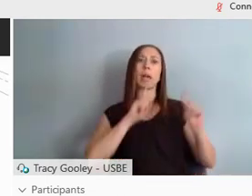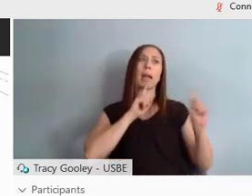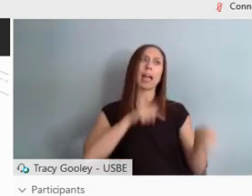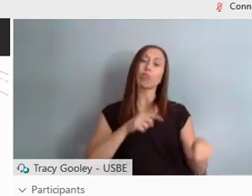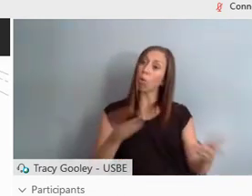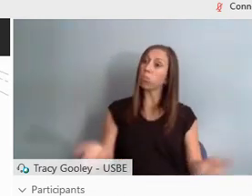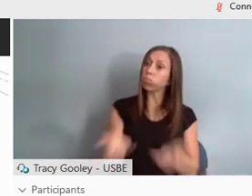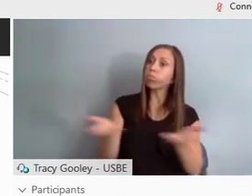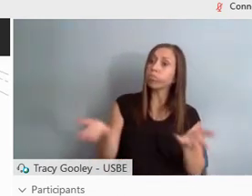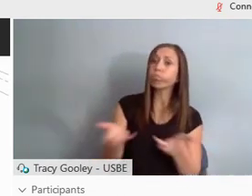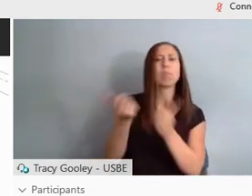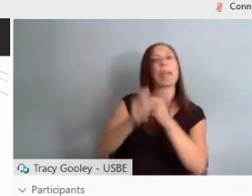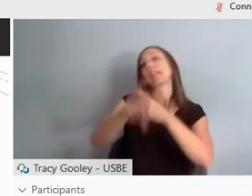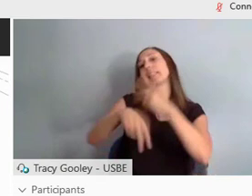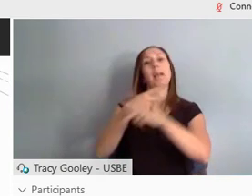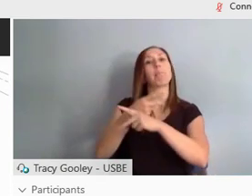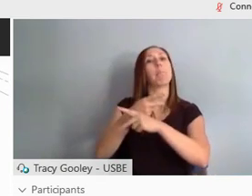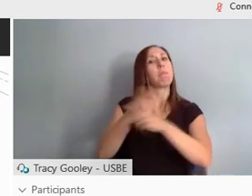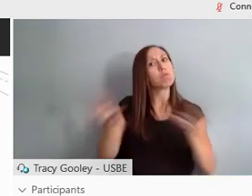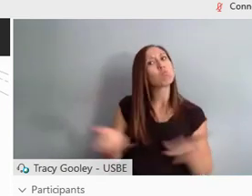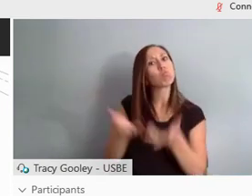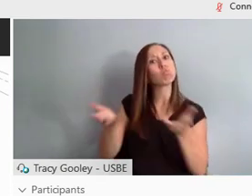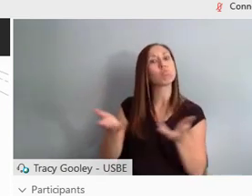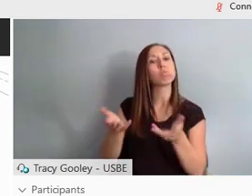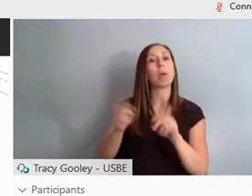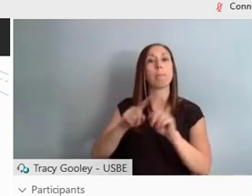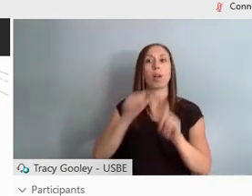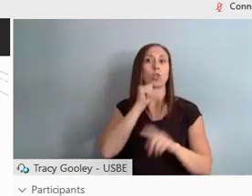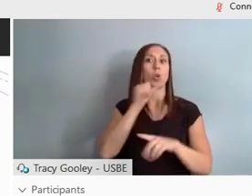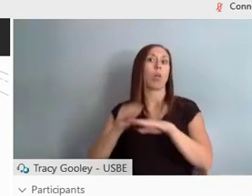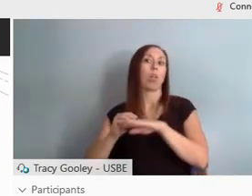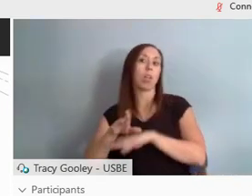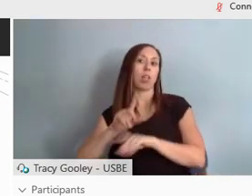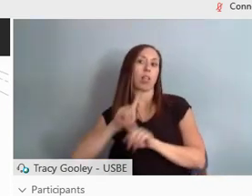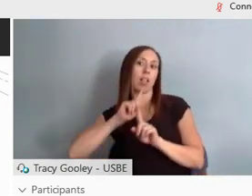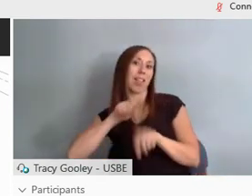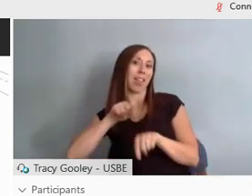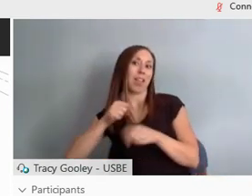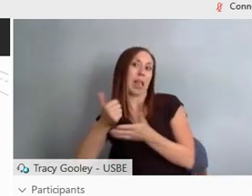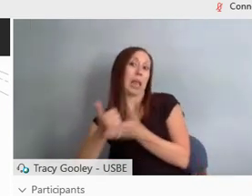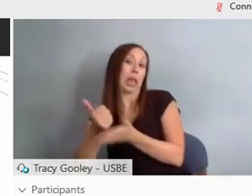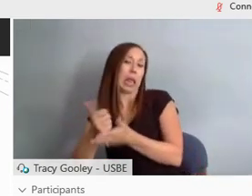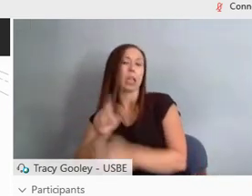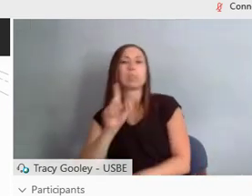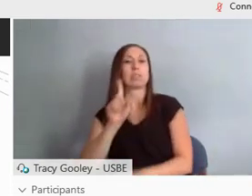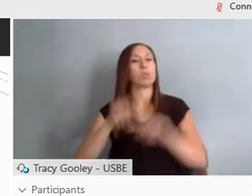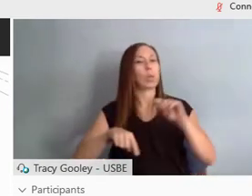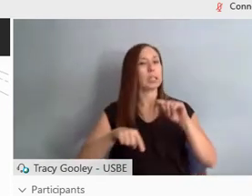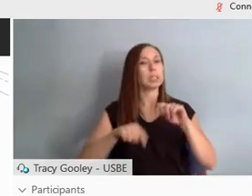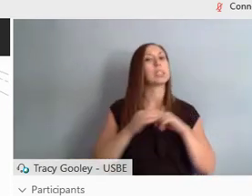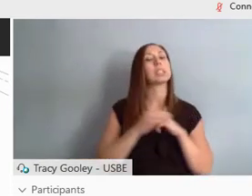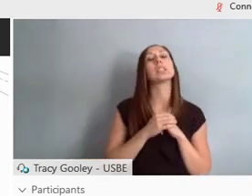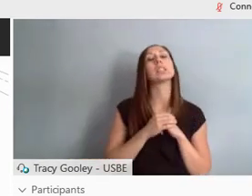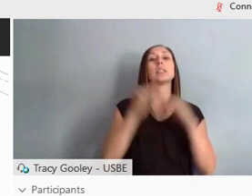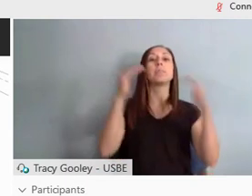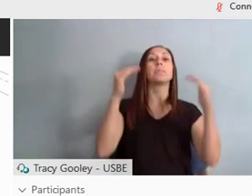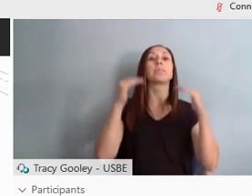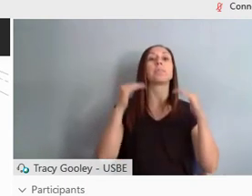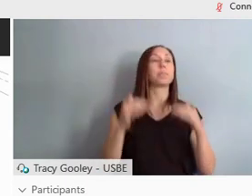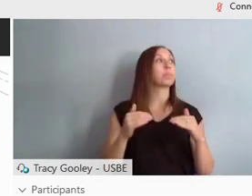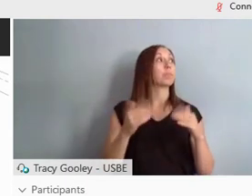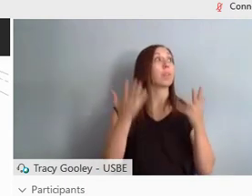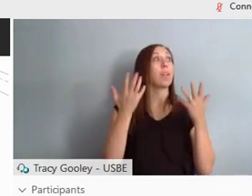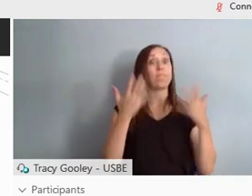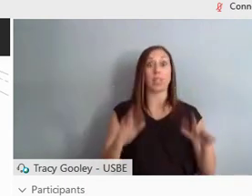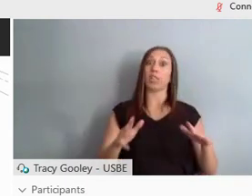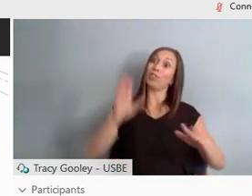So you can provide any kind of encouragement as long as it's not influencing the student's answer. All right, so then after this